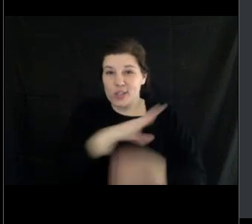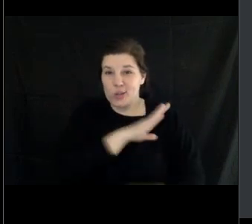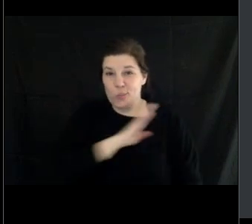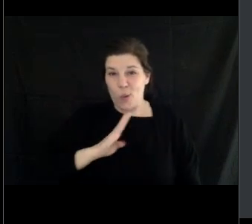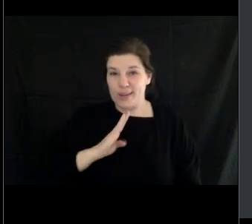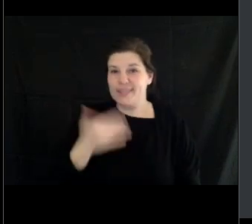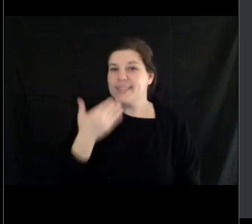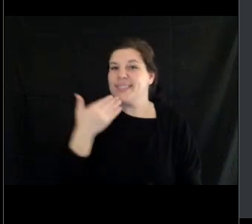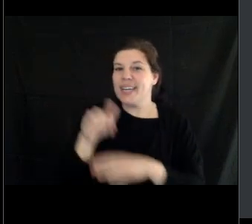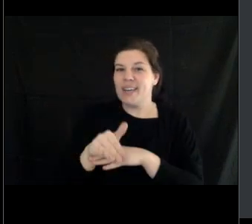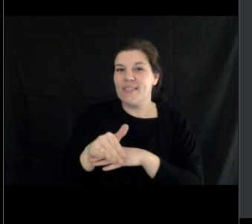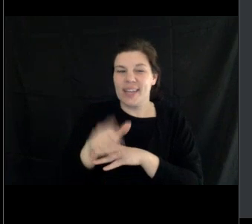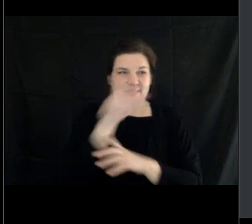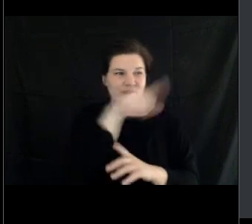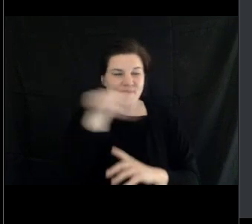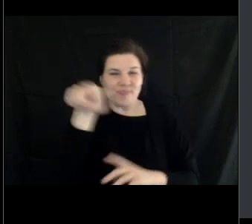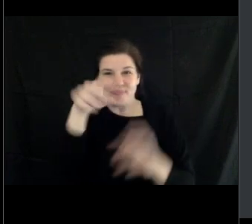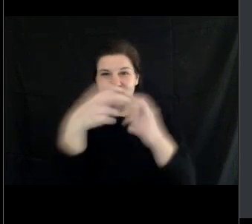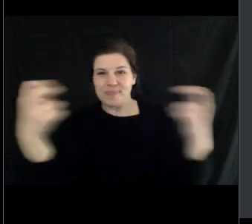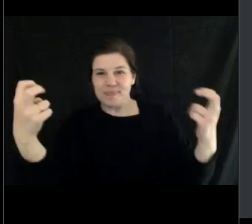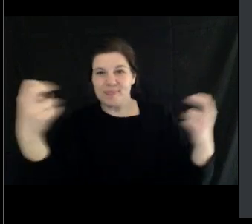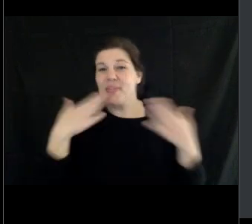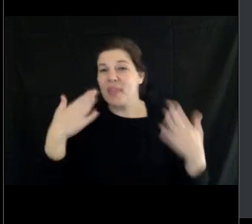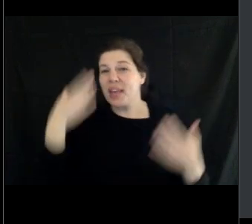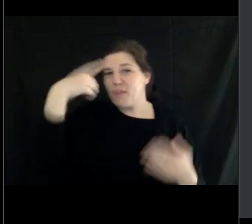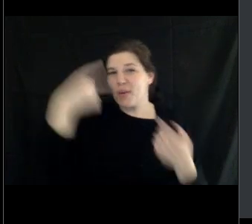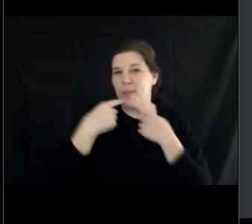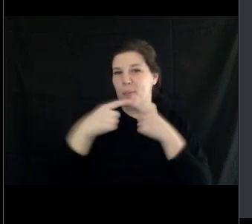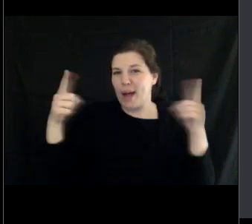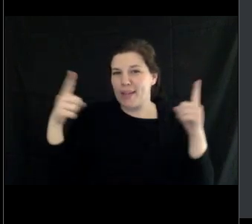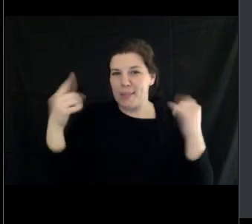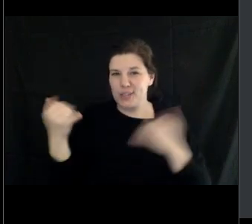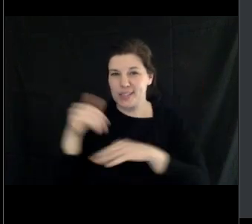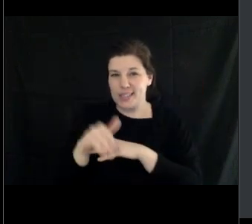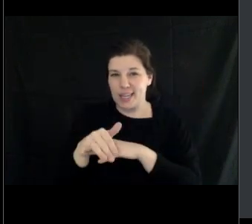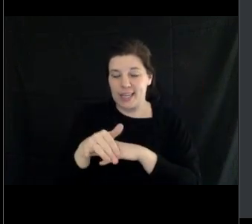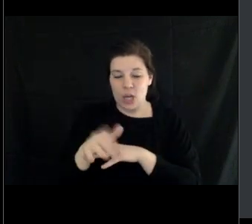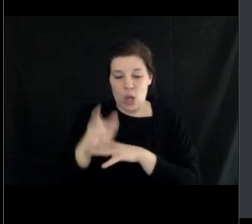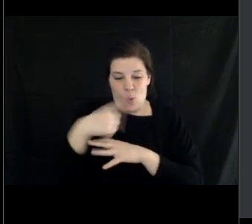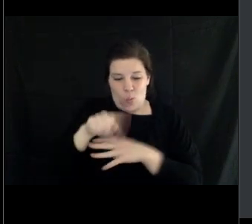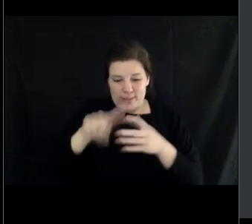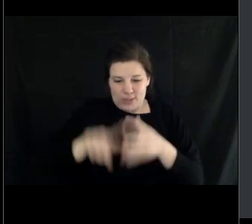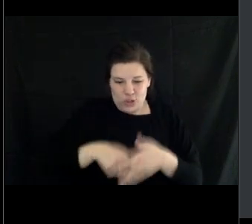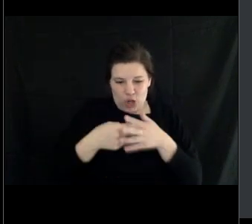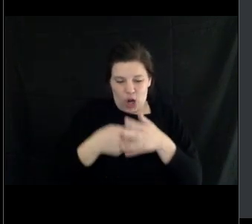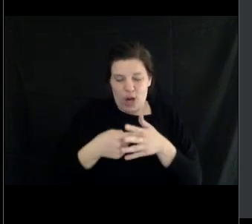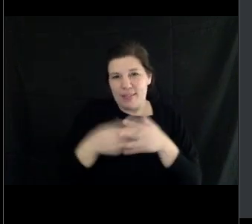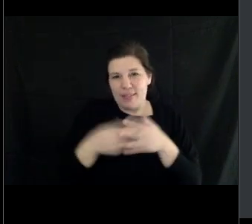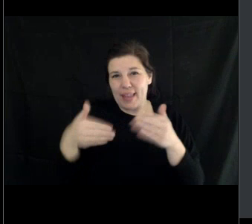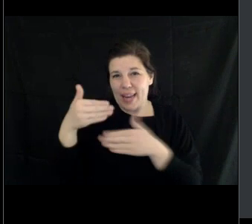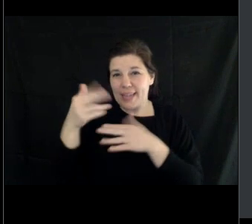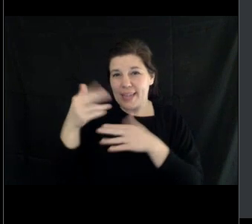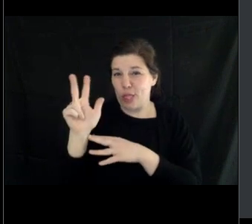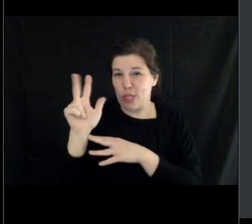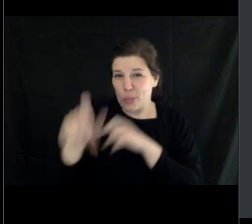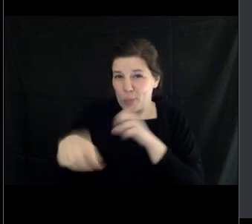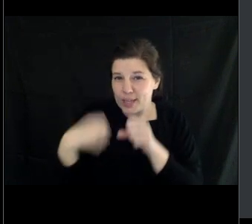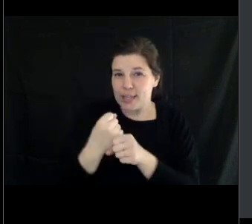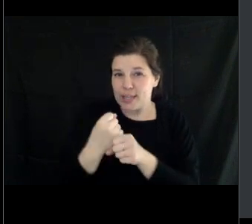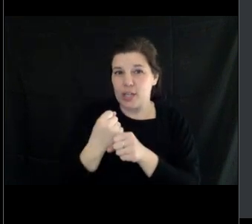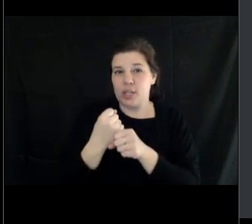Commissioners. Thank you very much for this lovely proclamation tonight. As we embark on this next 3-year chapter of our